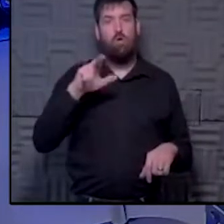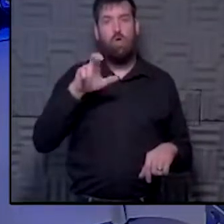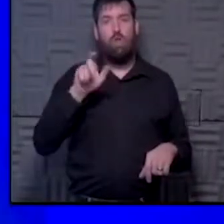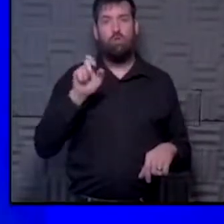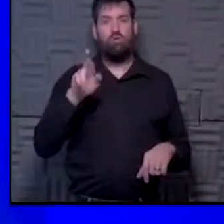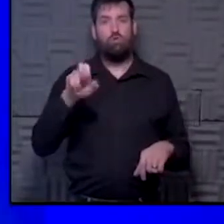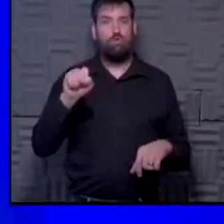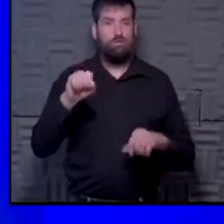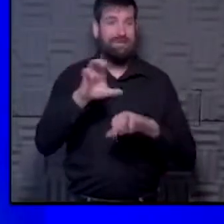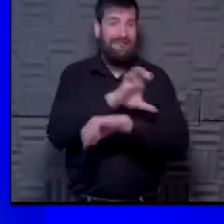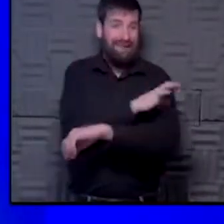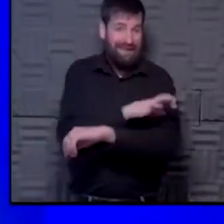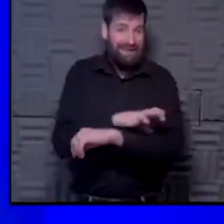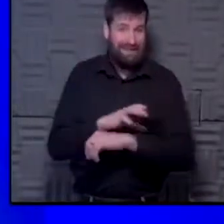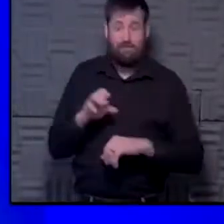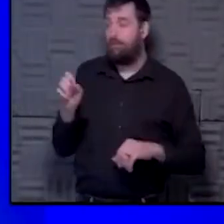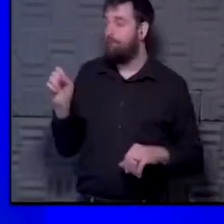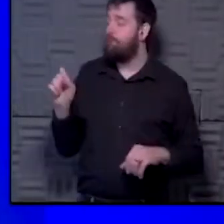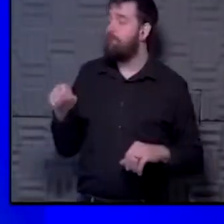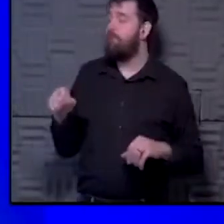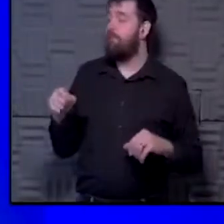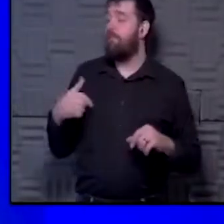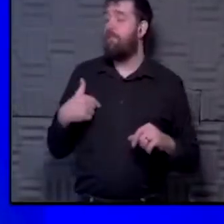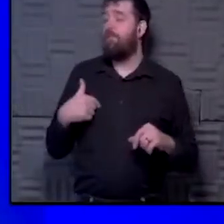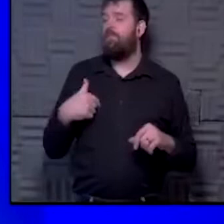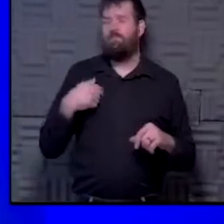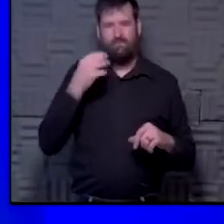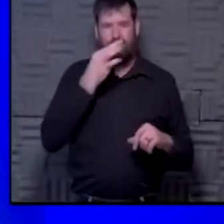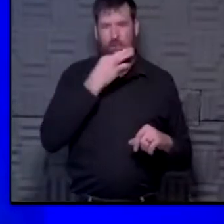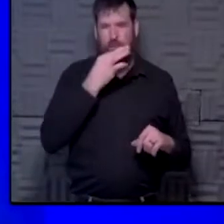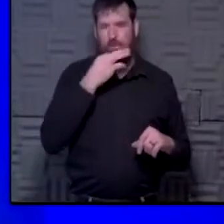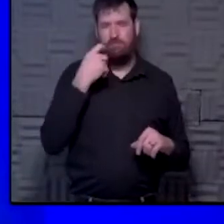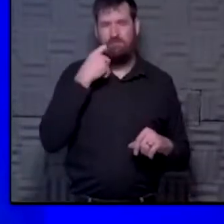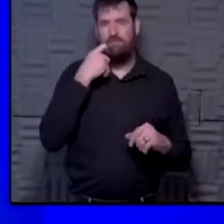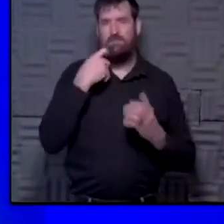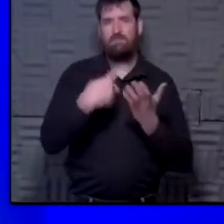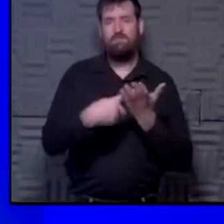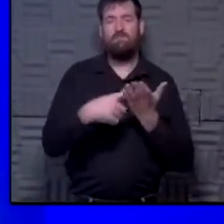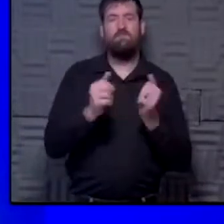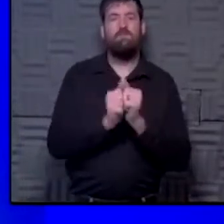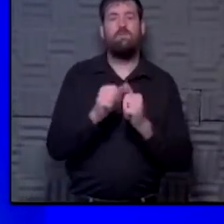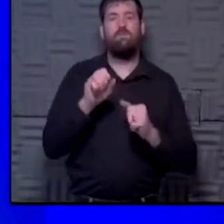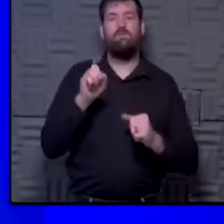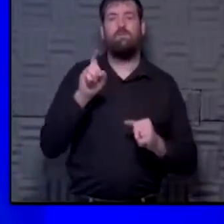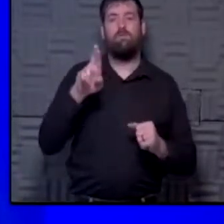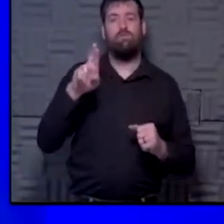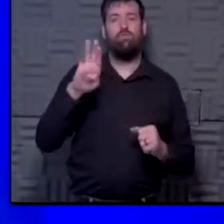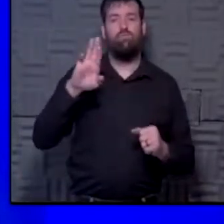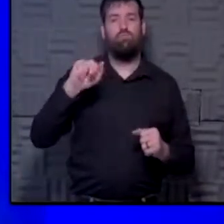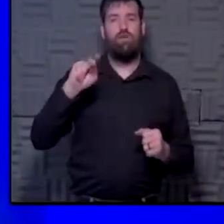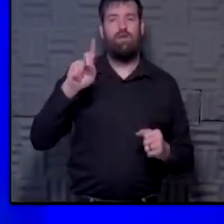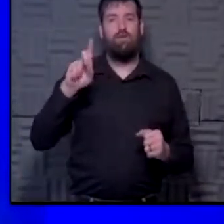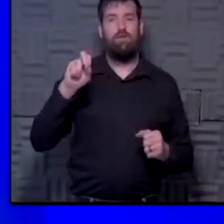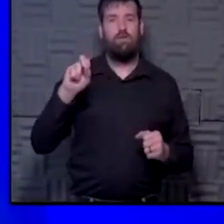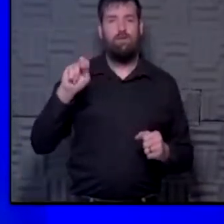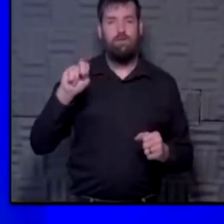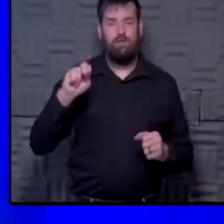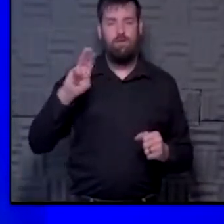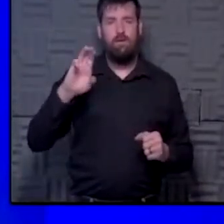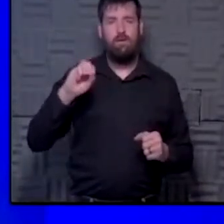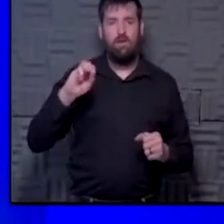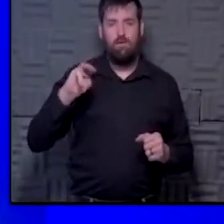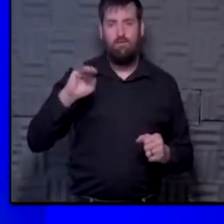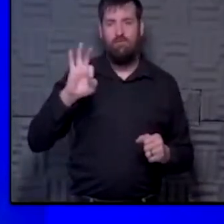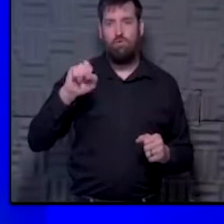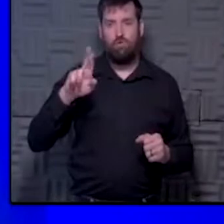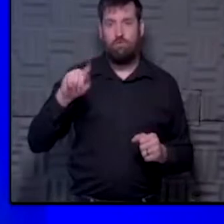we are soon, I just had a talk with Dr. Brandon Comfort, who's one of our internal medicine doctors who's helping